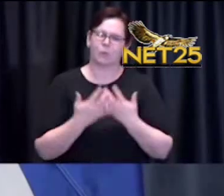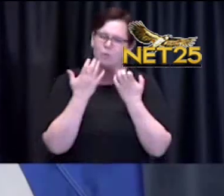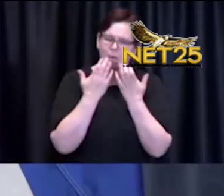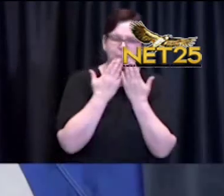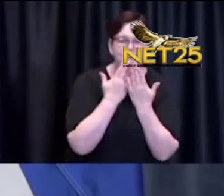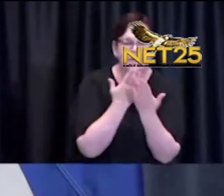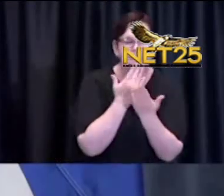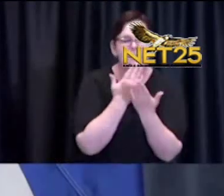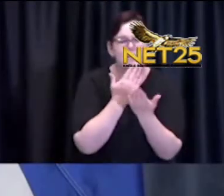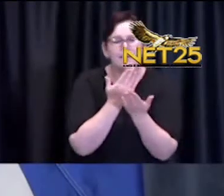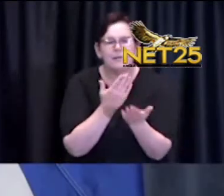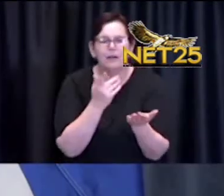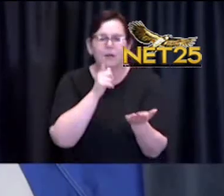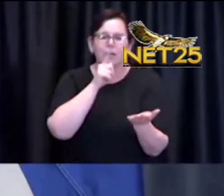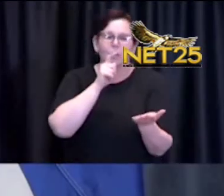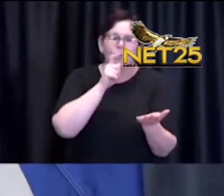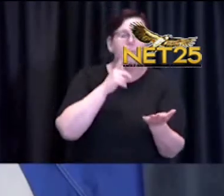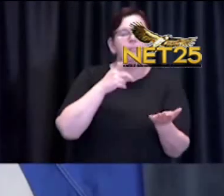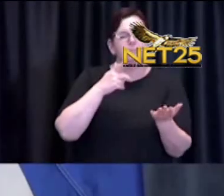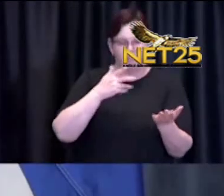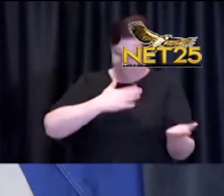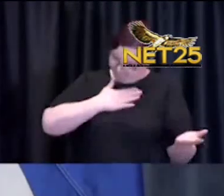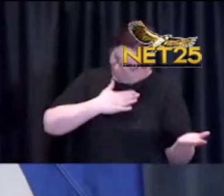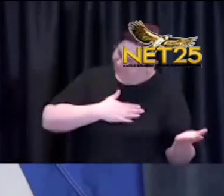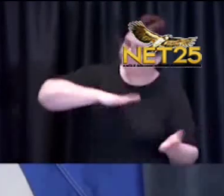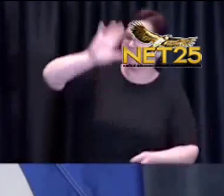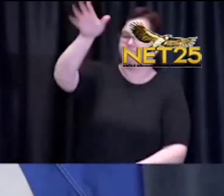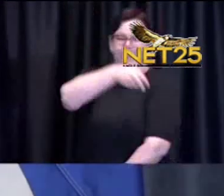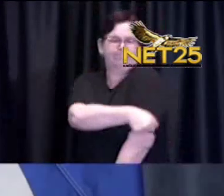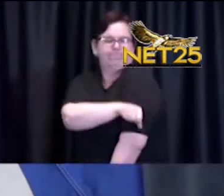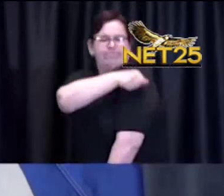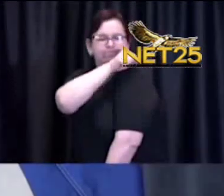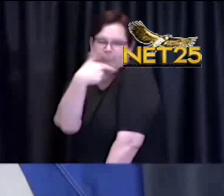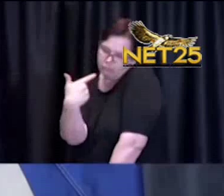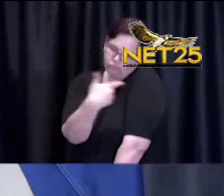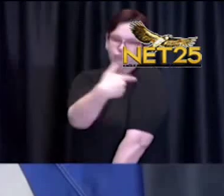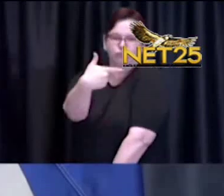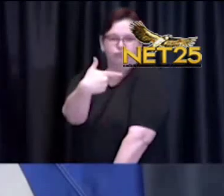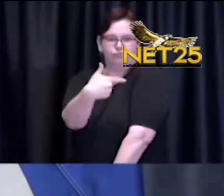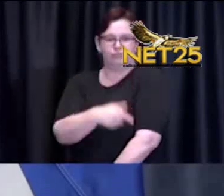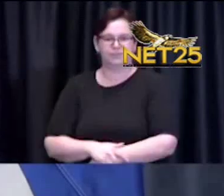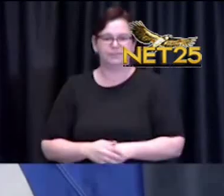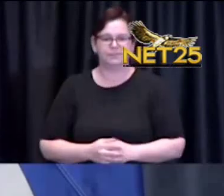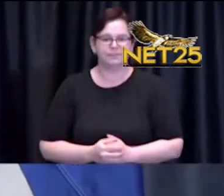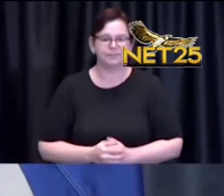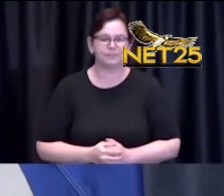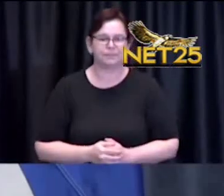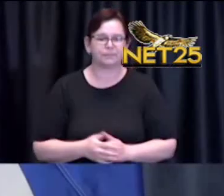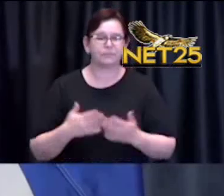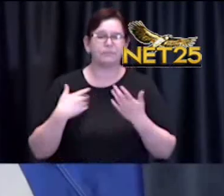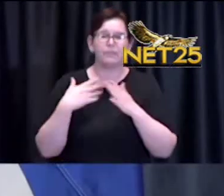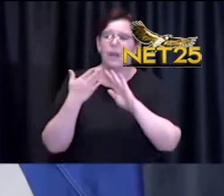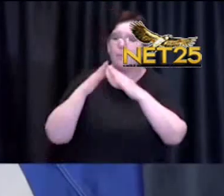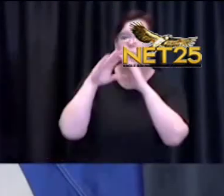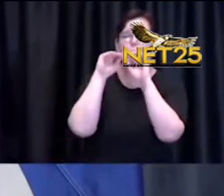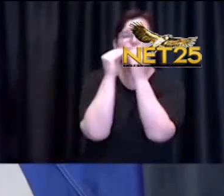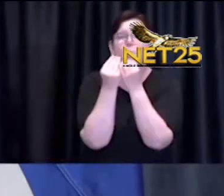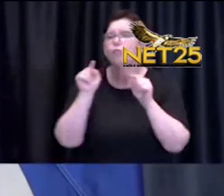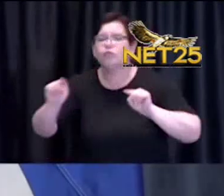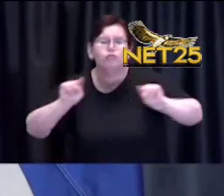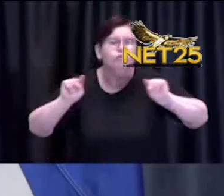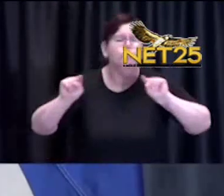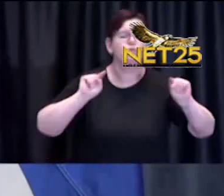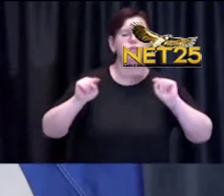come out to get vaccinated. With a lot of help from a lot of hard work on the part of community organizations and people that are trusted in those neighborhoods,